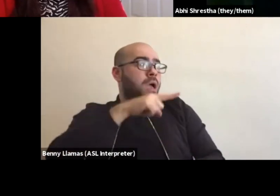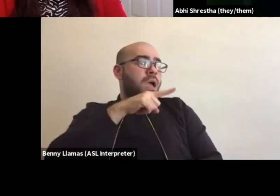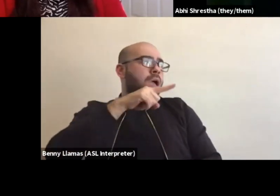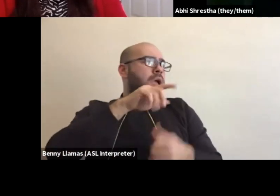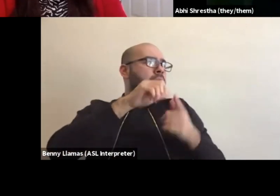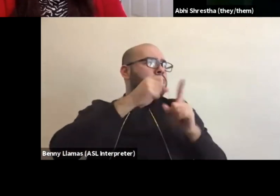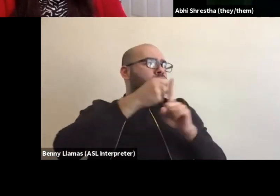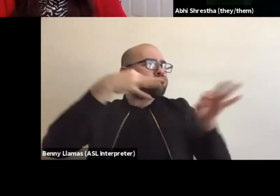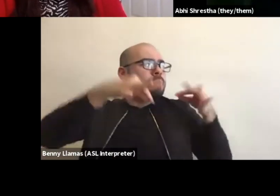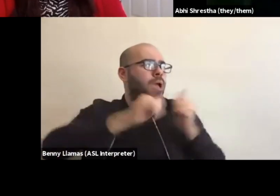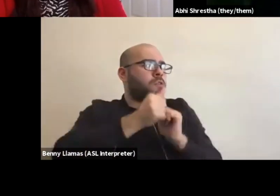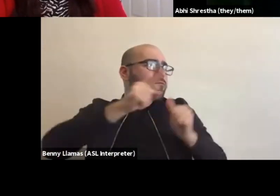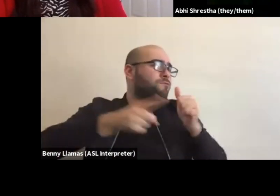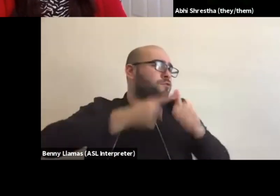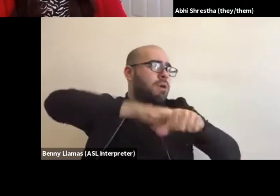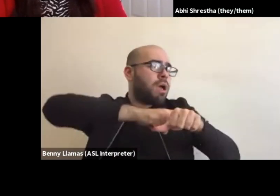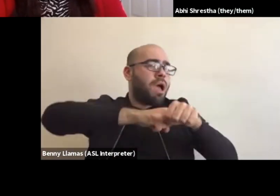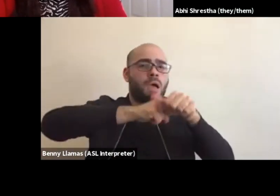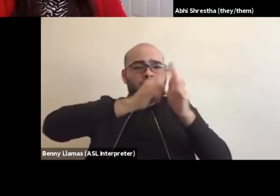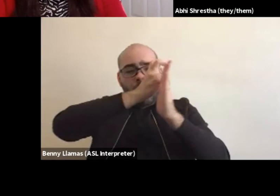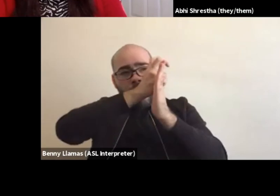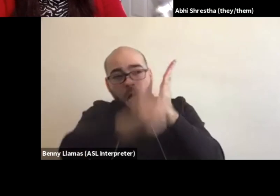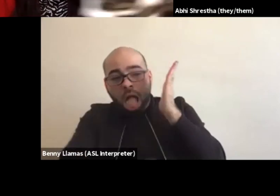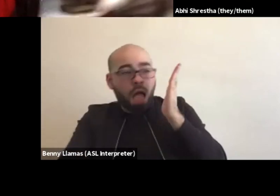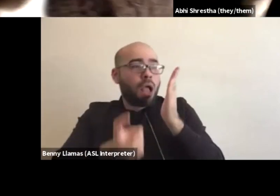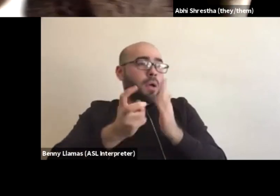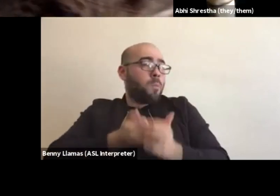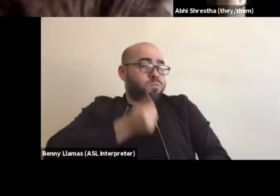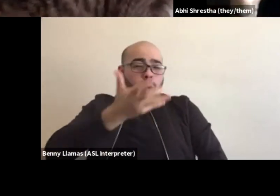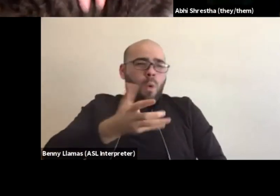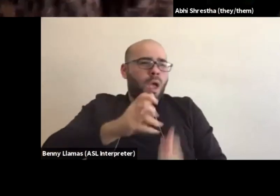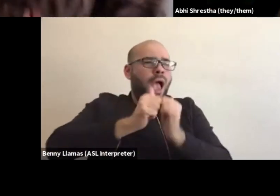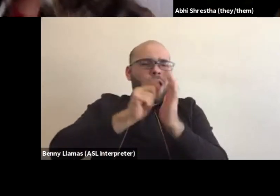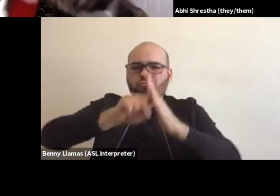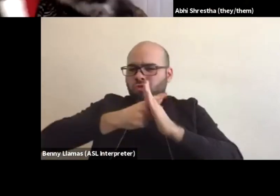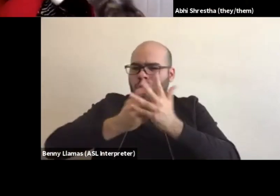this is the thing, could you talk about your pursuit of it, sort of your path,